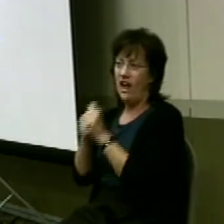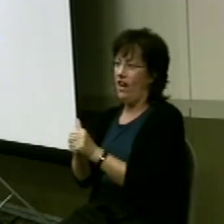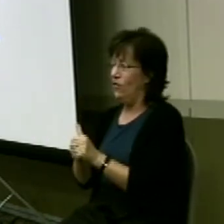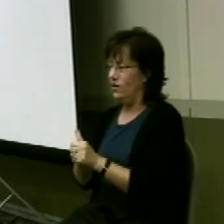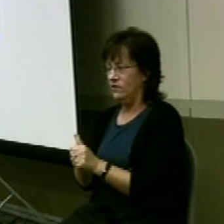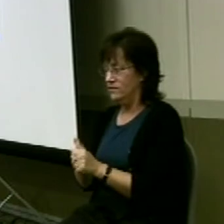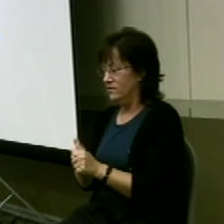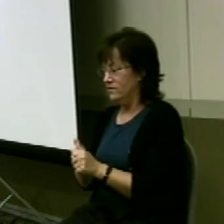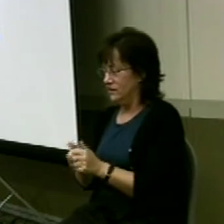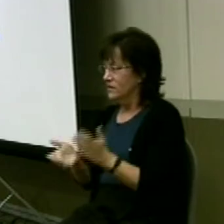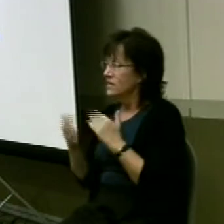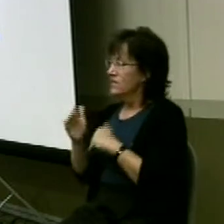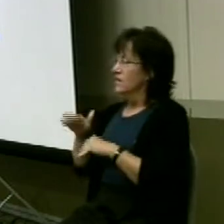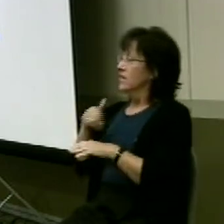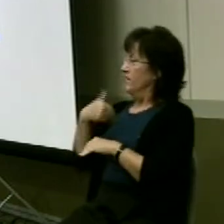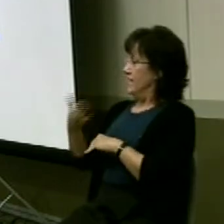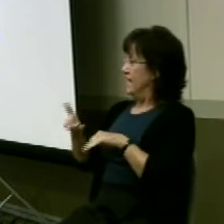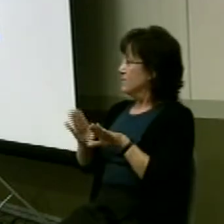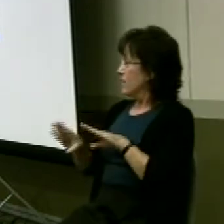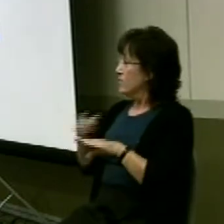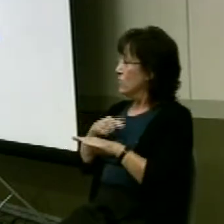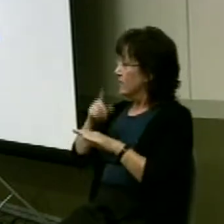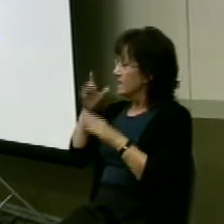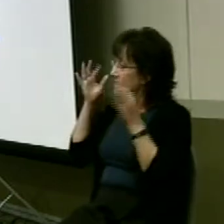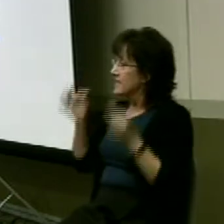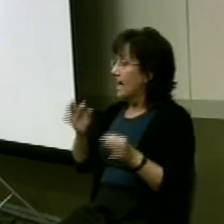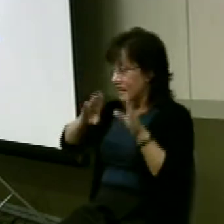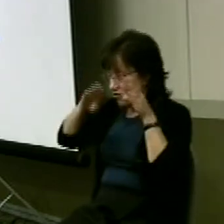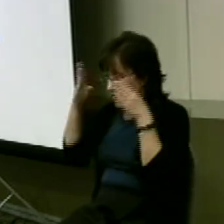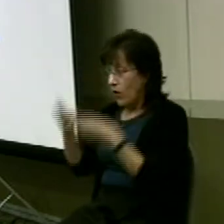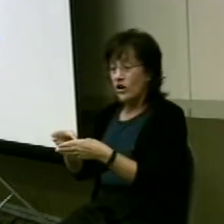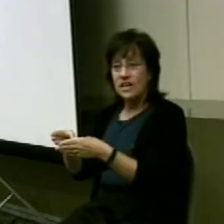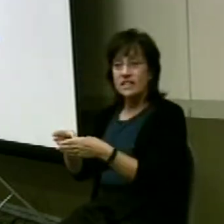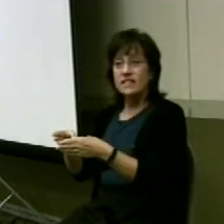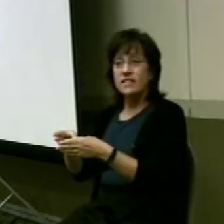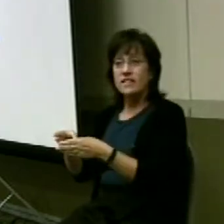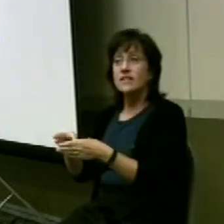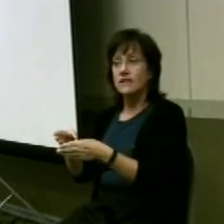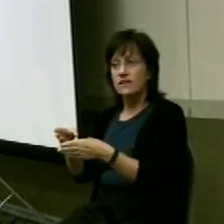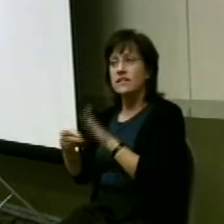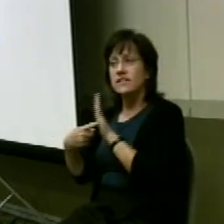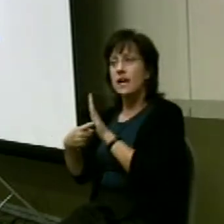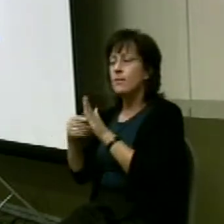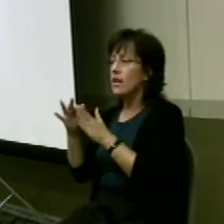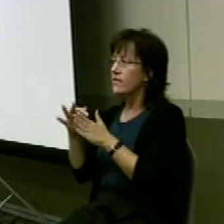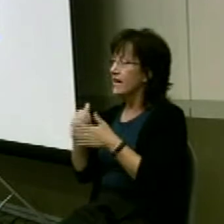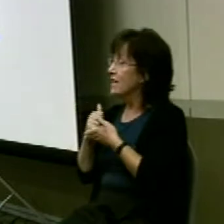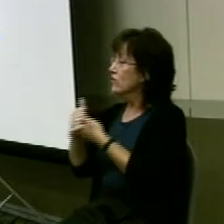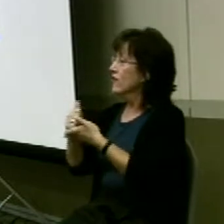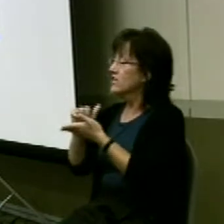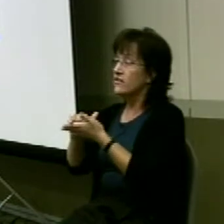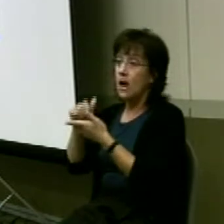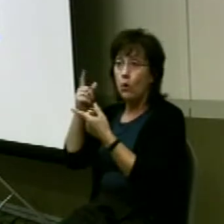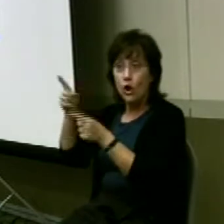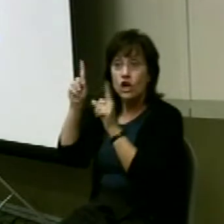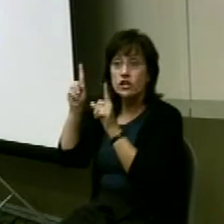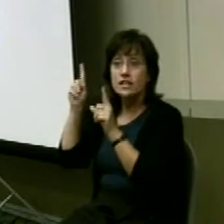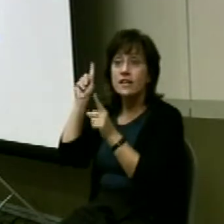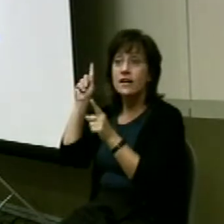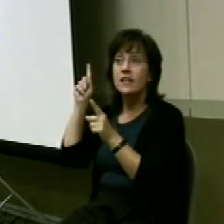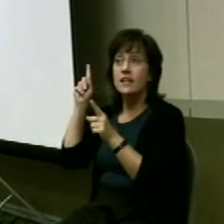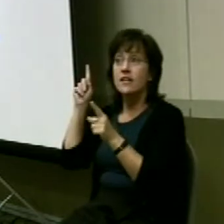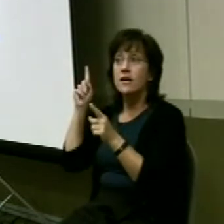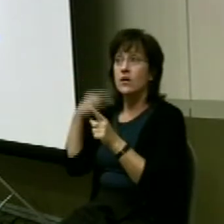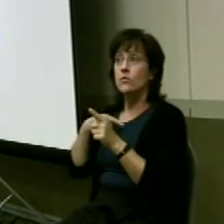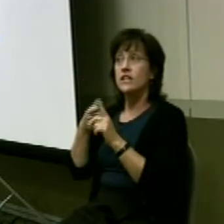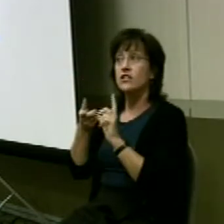stuff. So the next behavior that popped up, or the next behavior we decided to focus on, which I guess this is an example of an